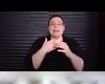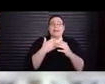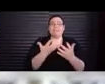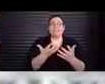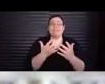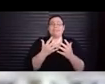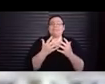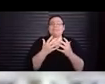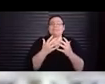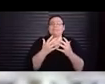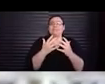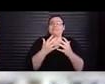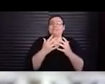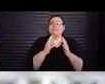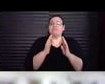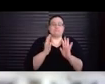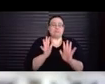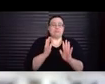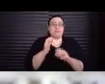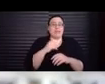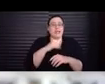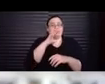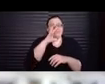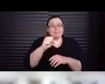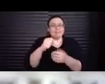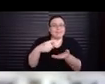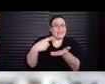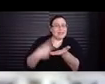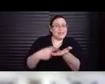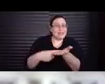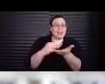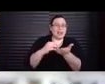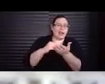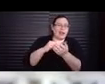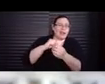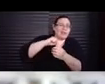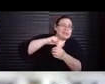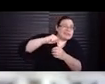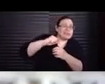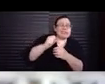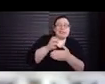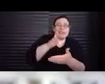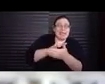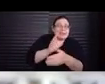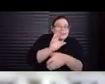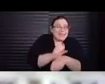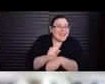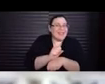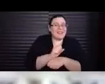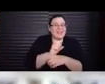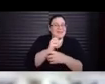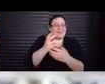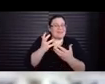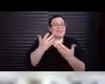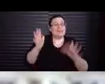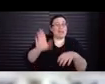I'm very interested in discussions of resistance to enslavement. As having grown up in the